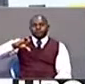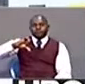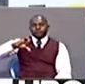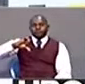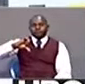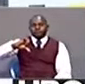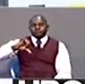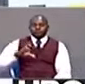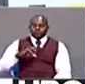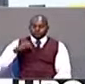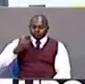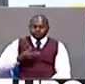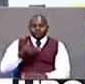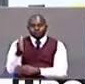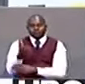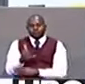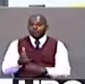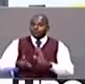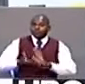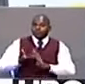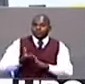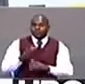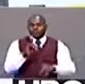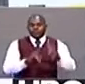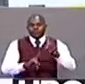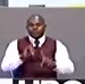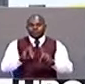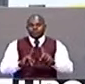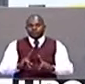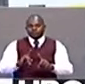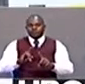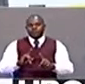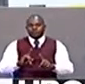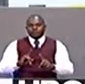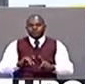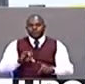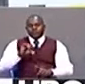9. Response by Minister to urgent questions.